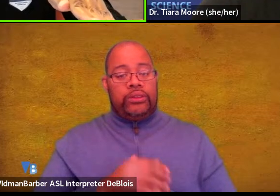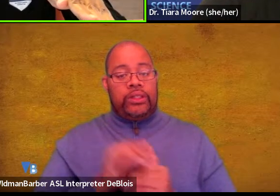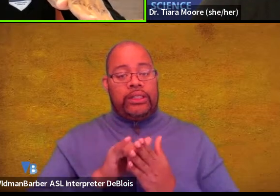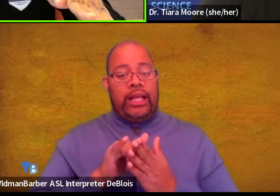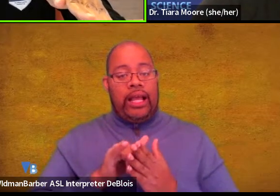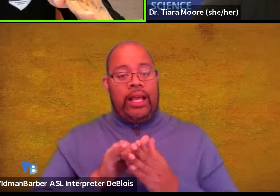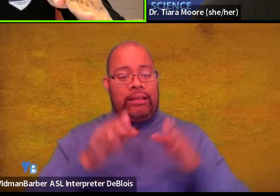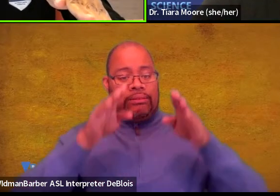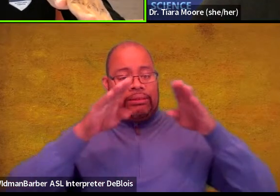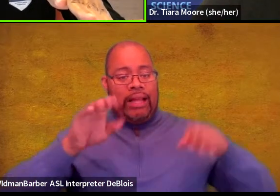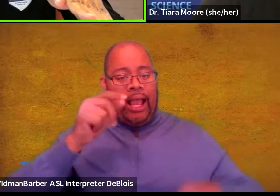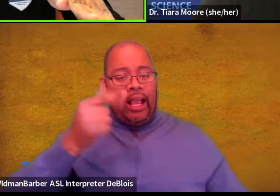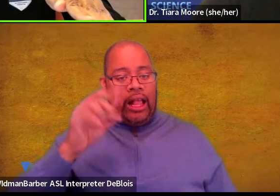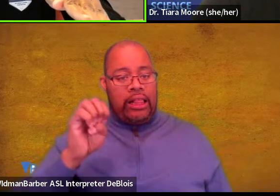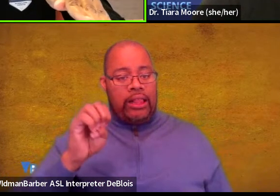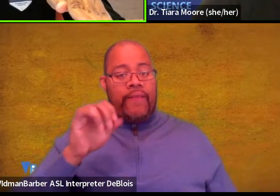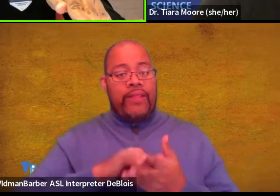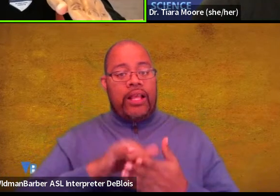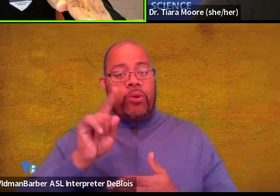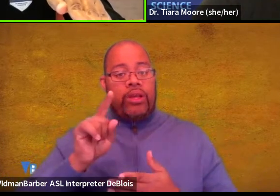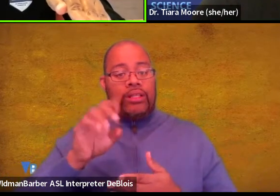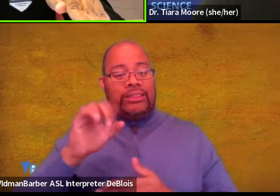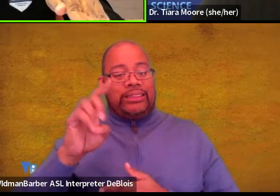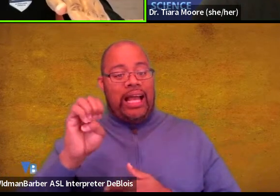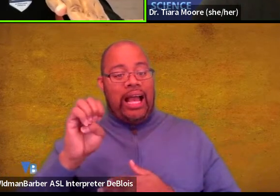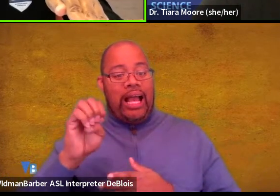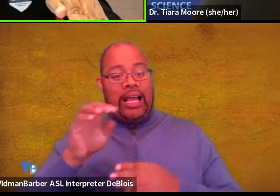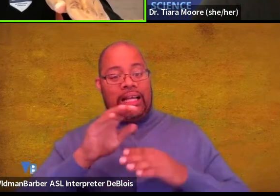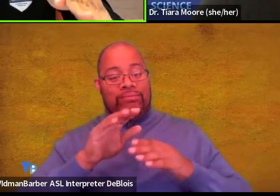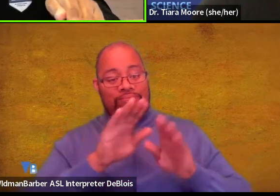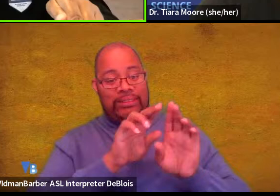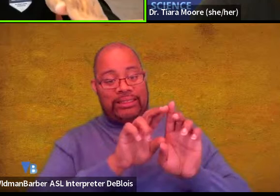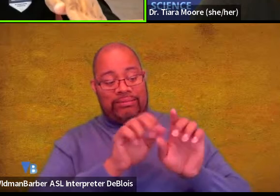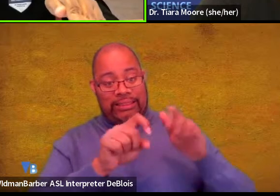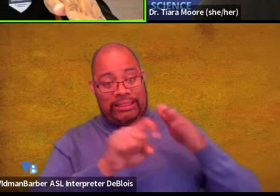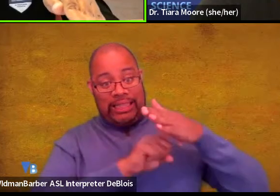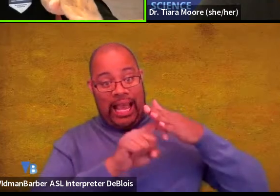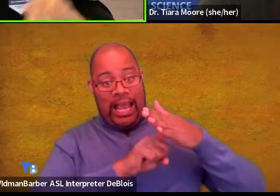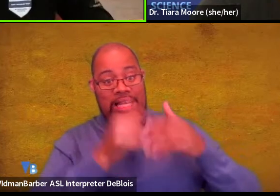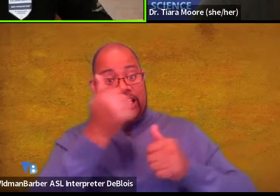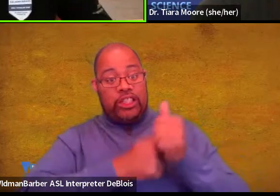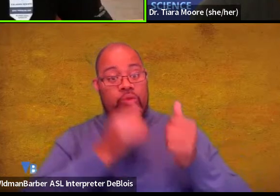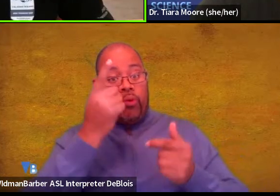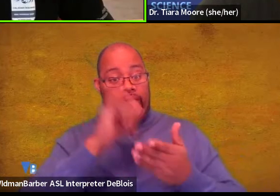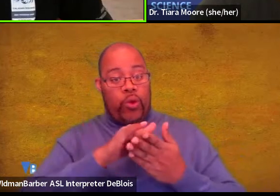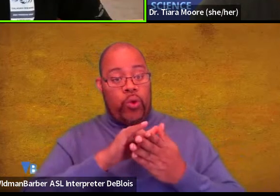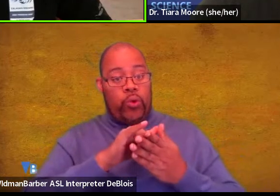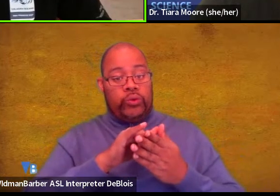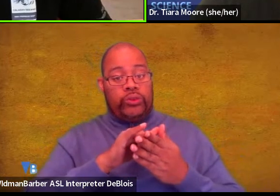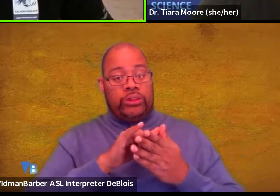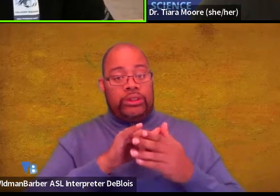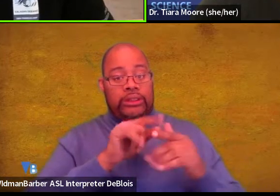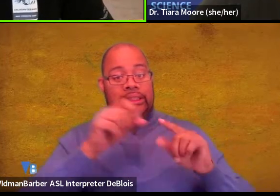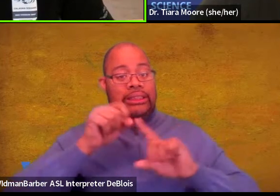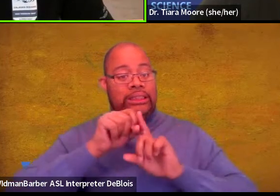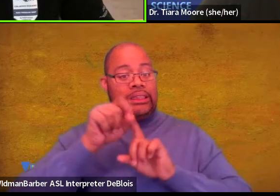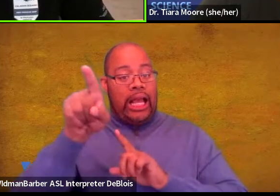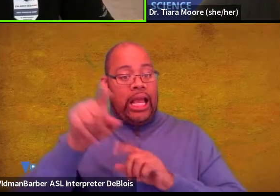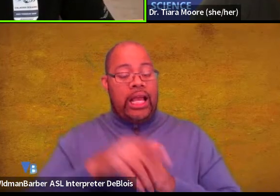an angle. And that's where the side scan comes from. Each one of those transducers is sending